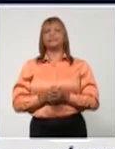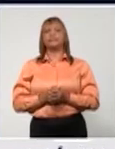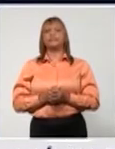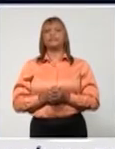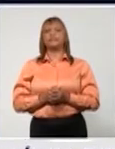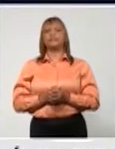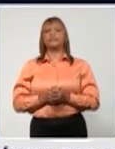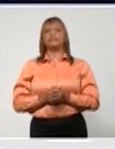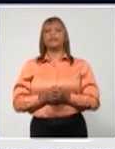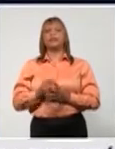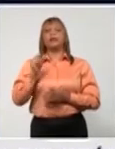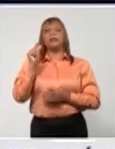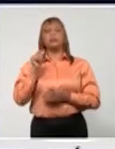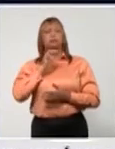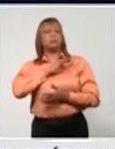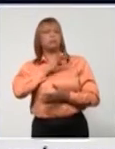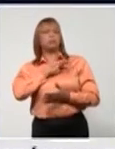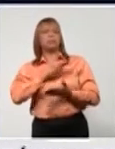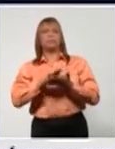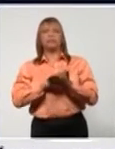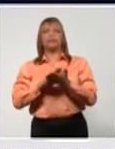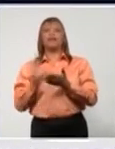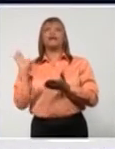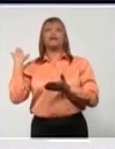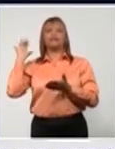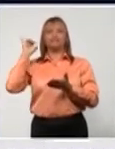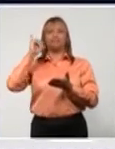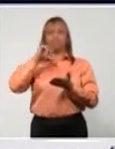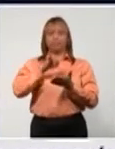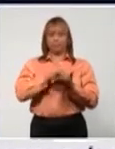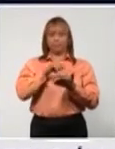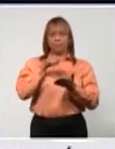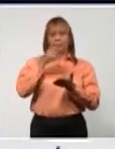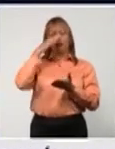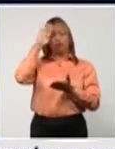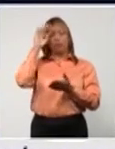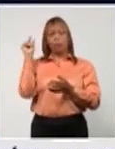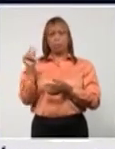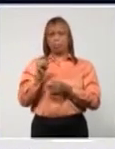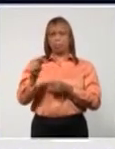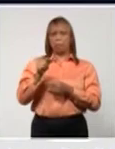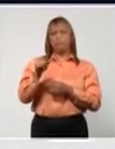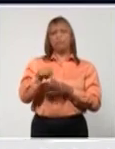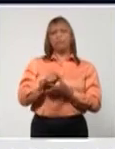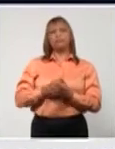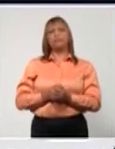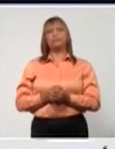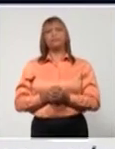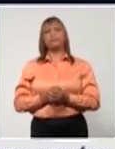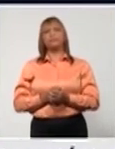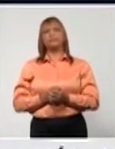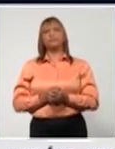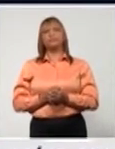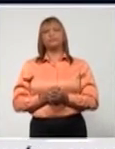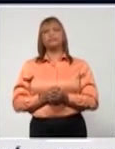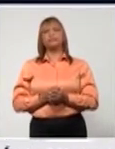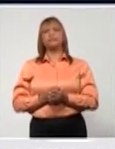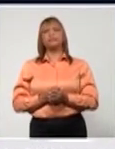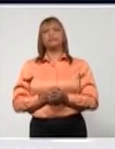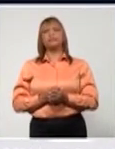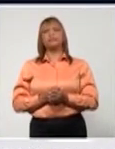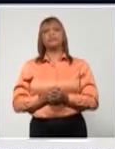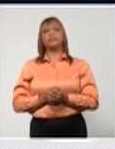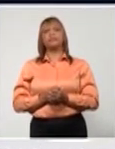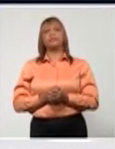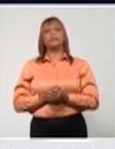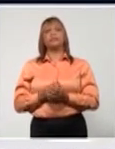Yara. There were no confirmed cases in Havana yesterday, which is a positive sign. However, the province has a confirmed case